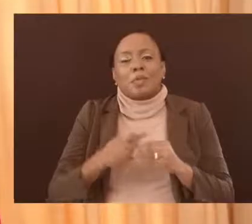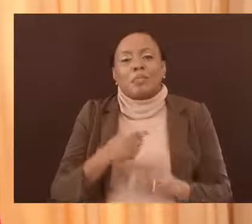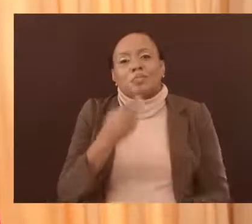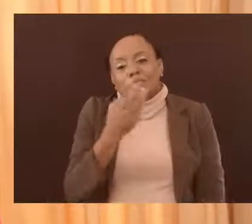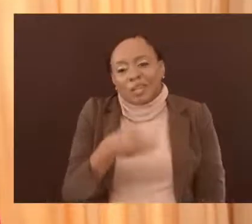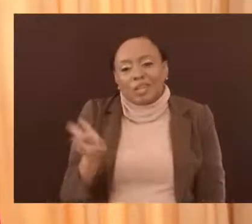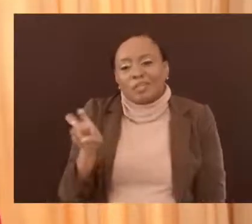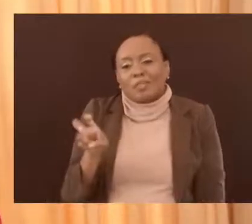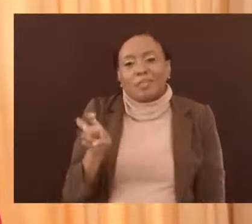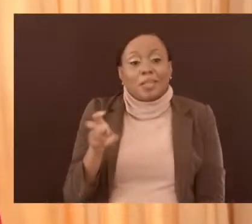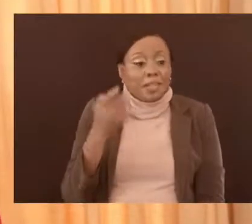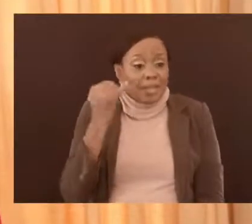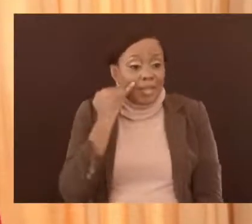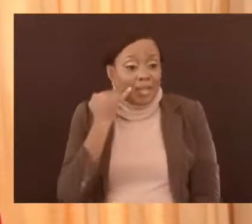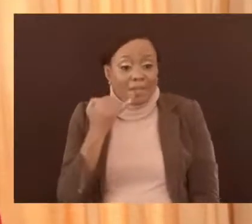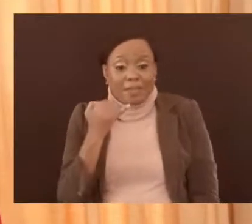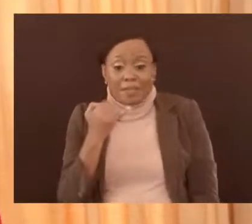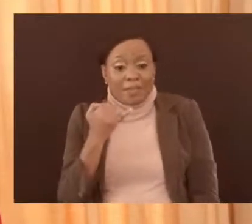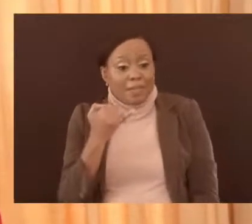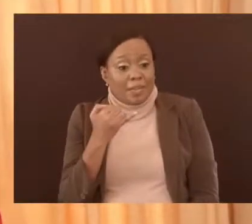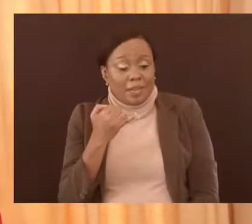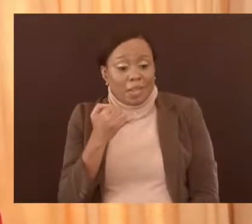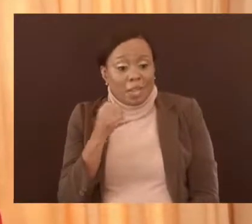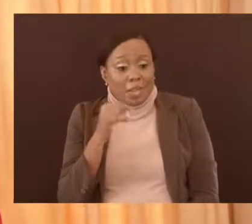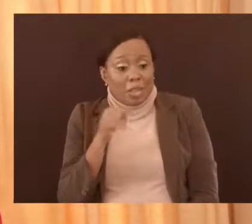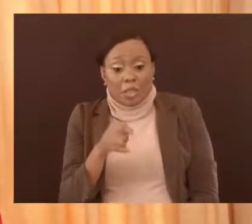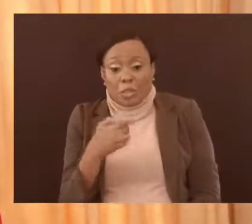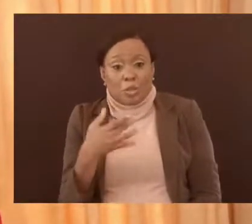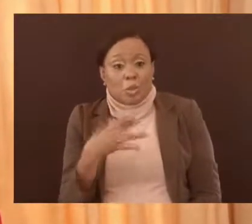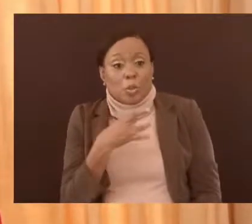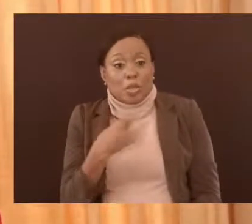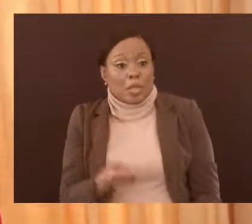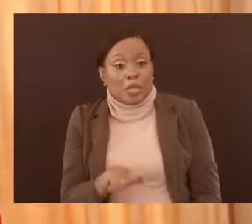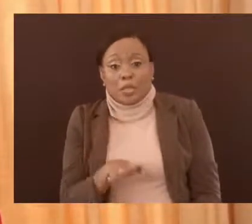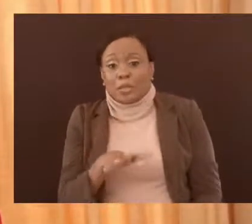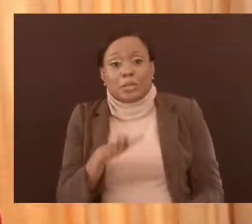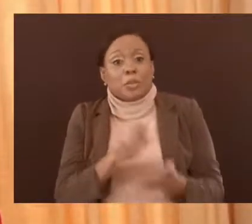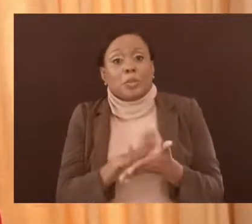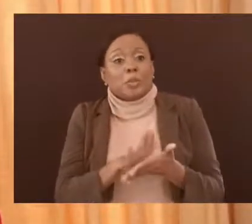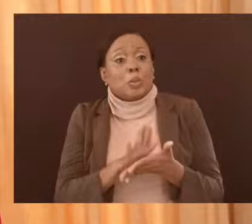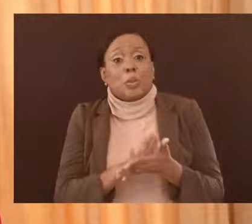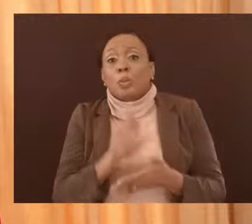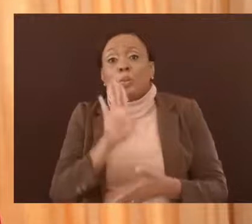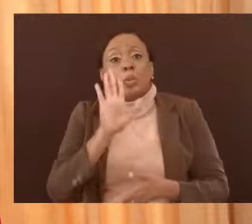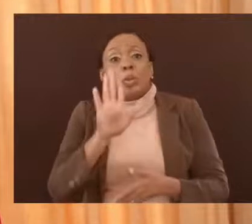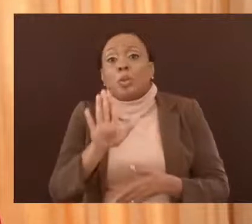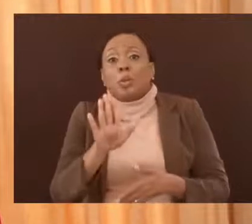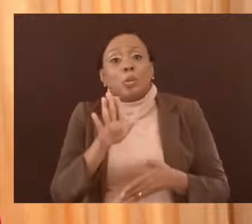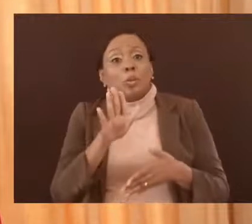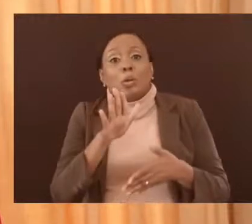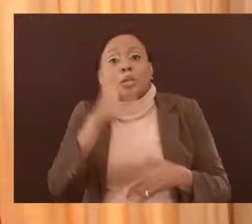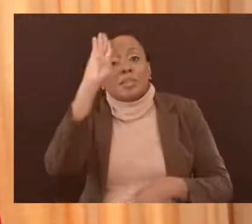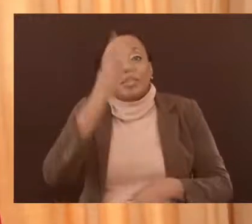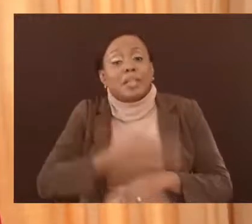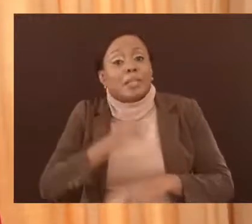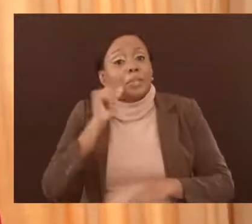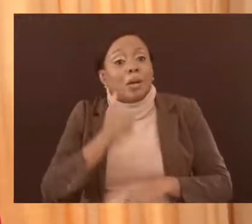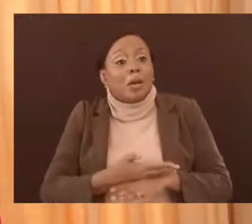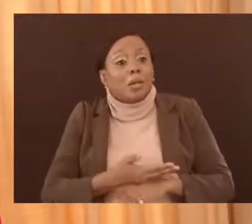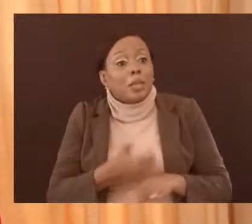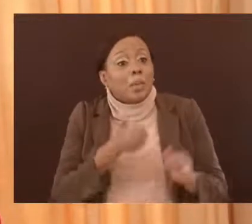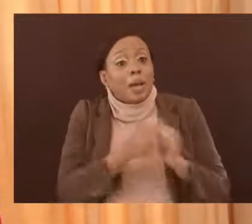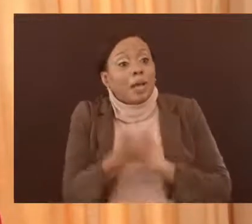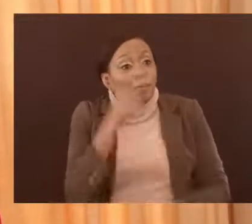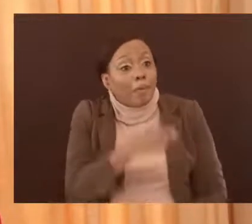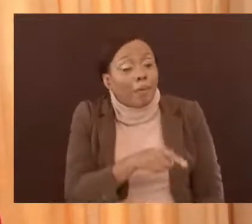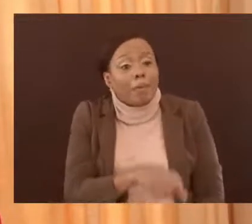opportunity again this year to remind parents to bear in mind that it's a different environment. Obviously, we are